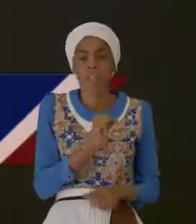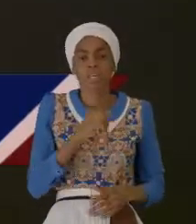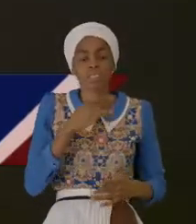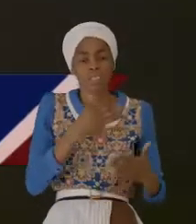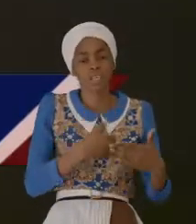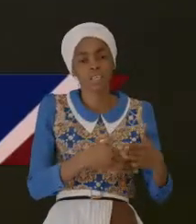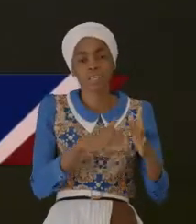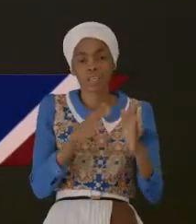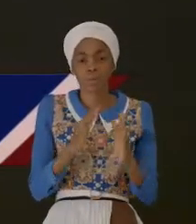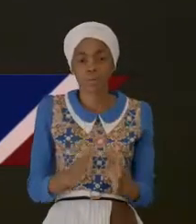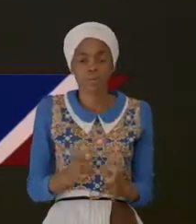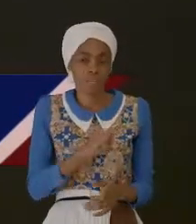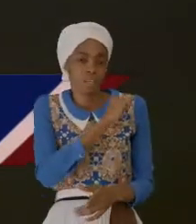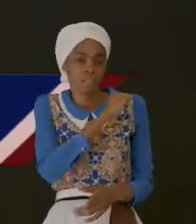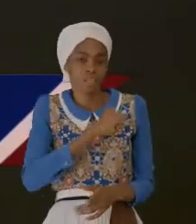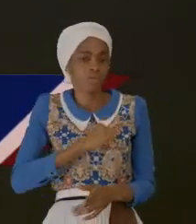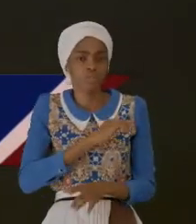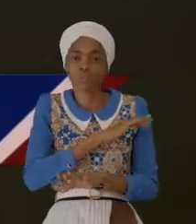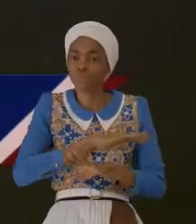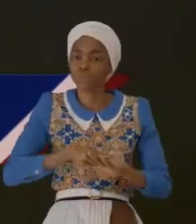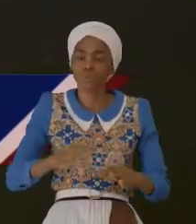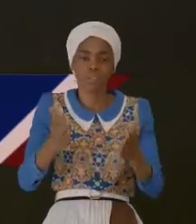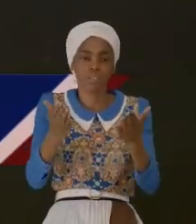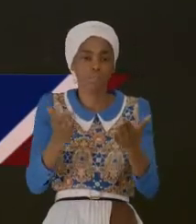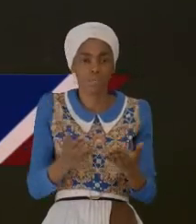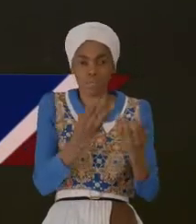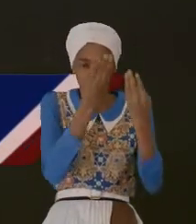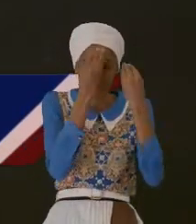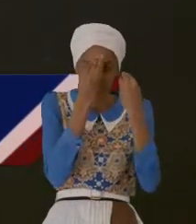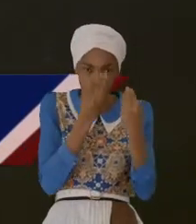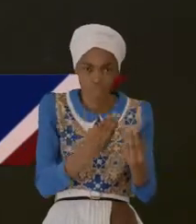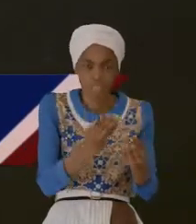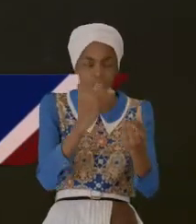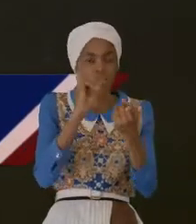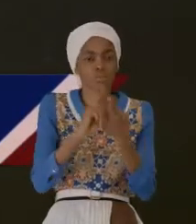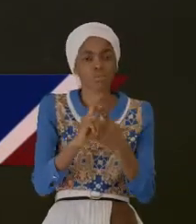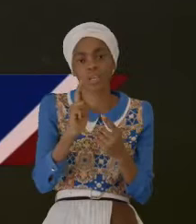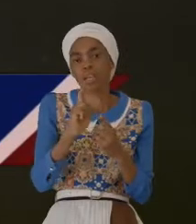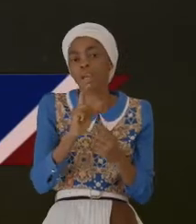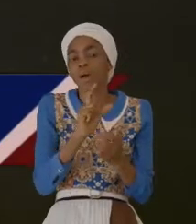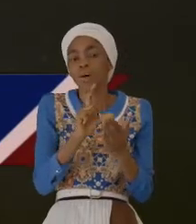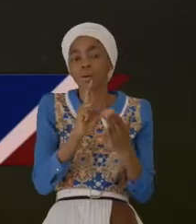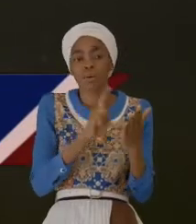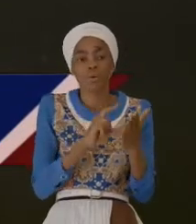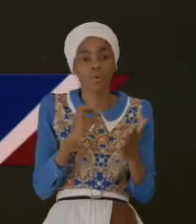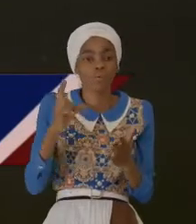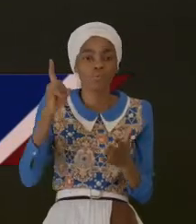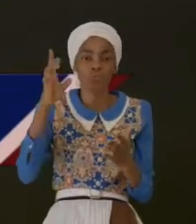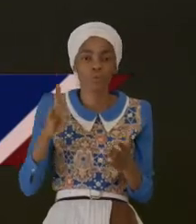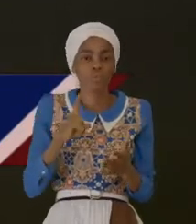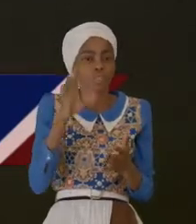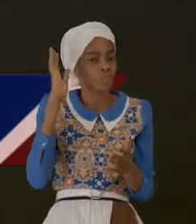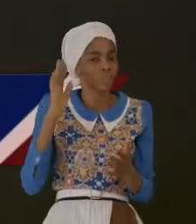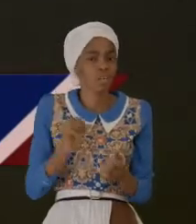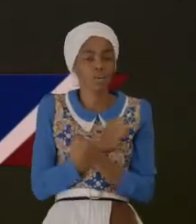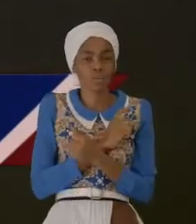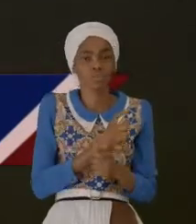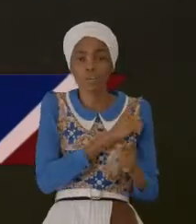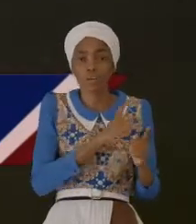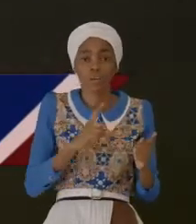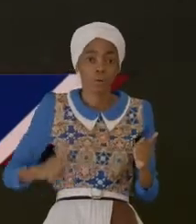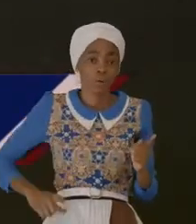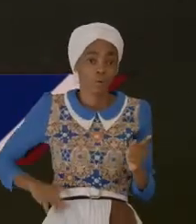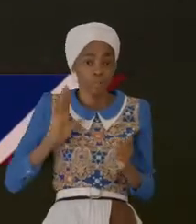obedience to the law of God Thou shalt love the Lord thy God with all thy heart all thy soul and all